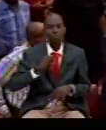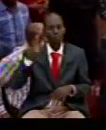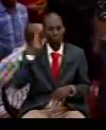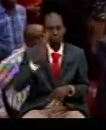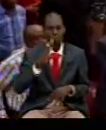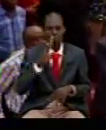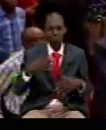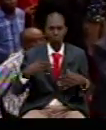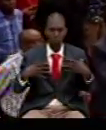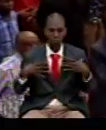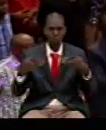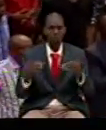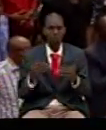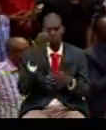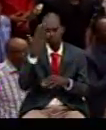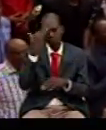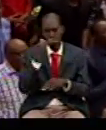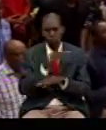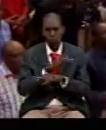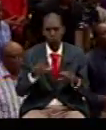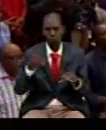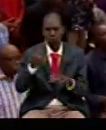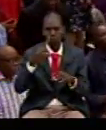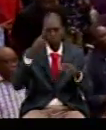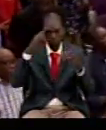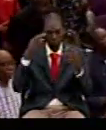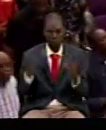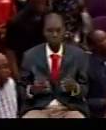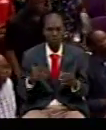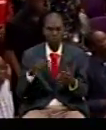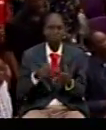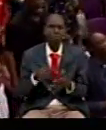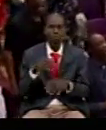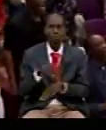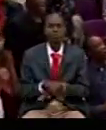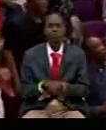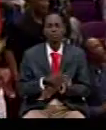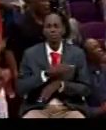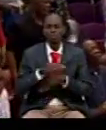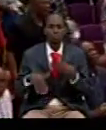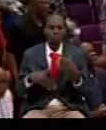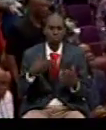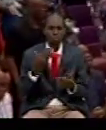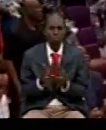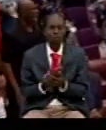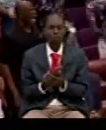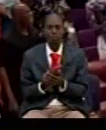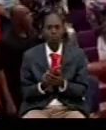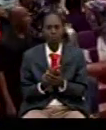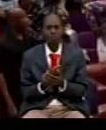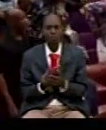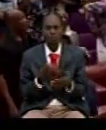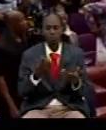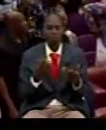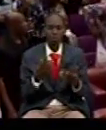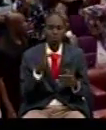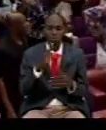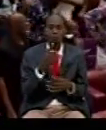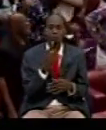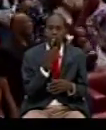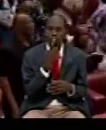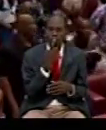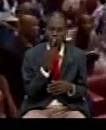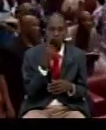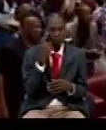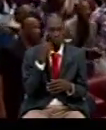Why don't you make up your mind tonight? You have heard all the various areas of touch. Your lips, your mouth,